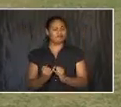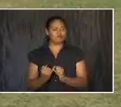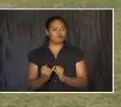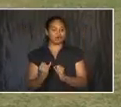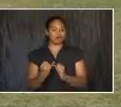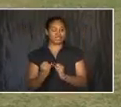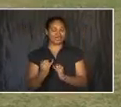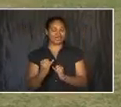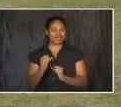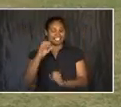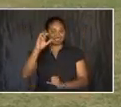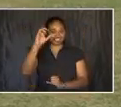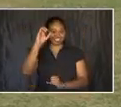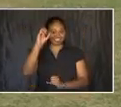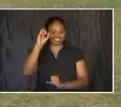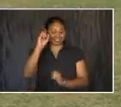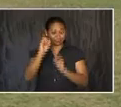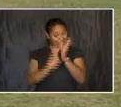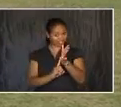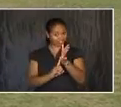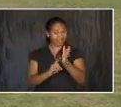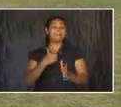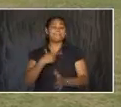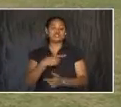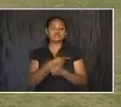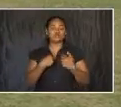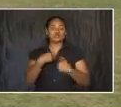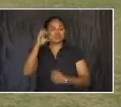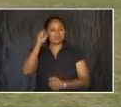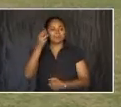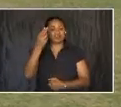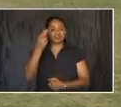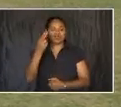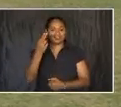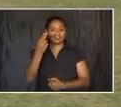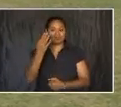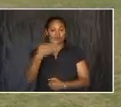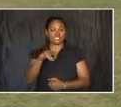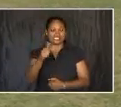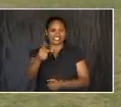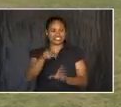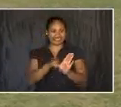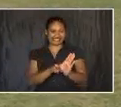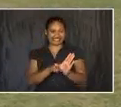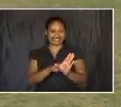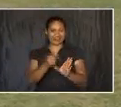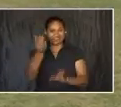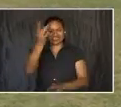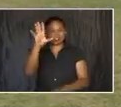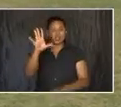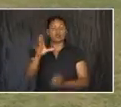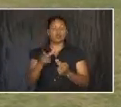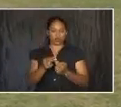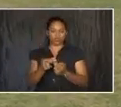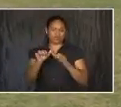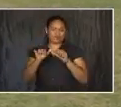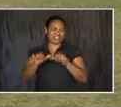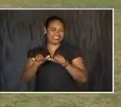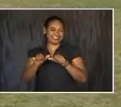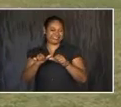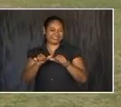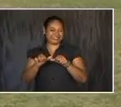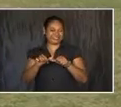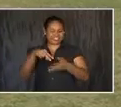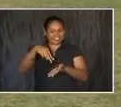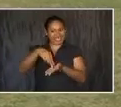Day, 47 years of independence, but also in respect to His Excellency the President who is presiding.